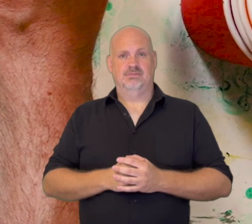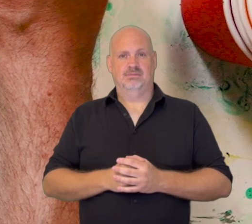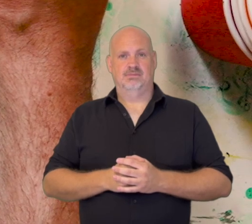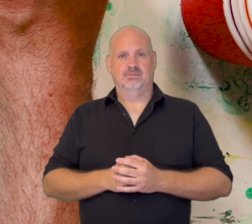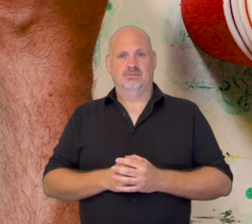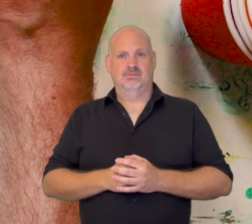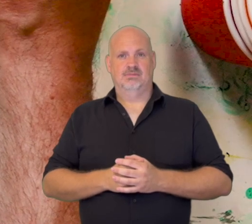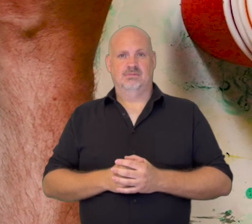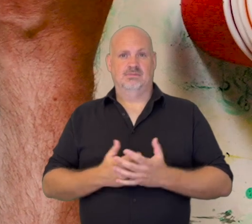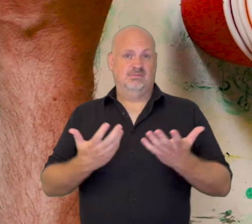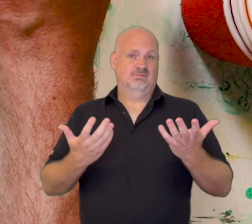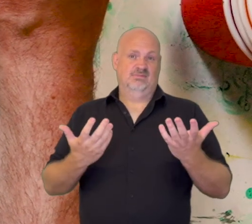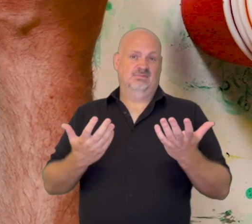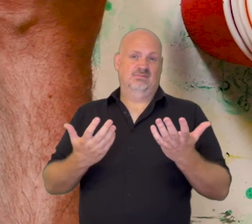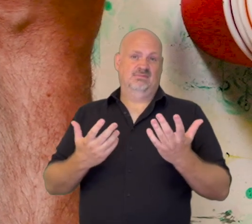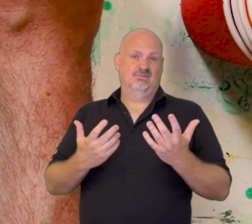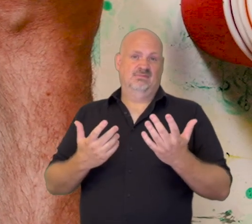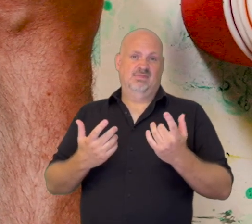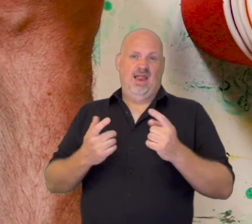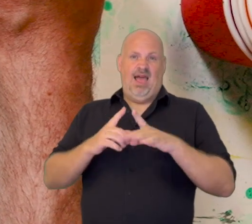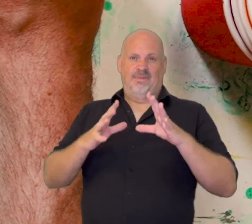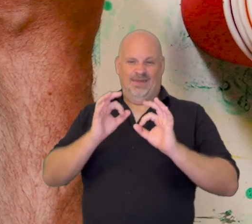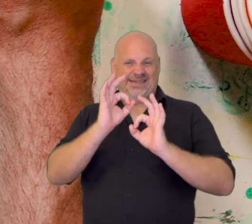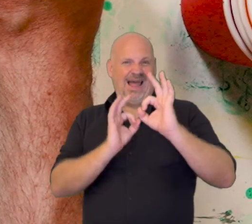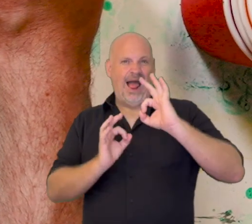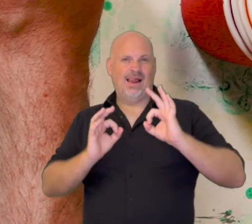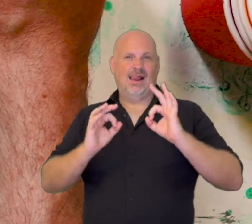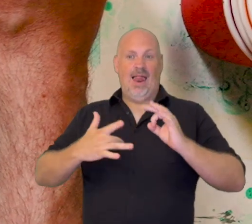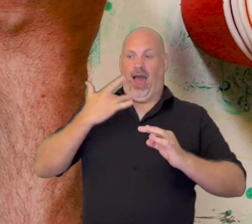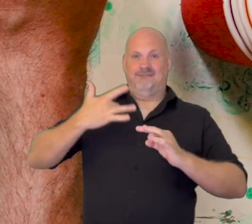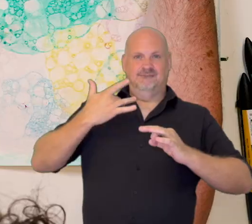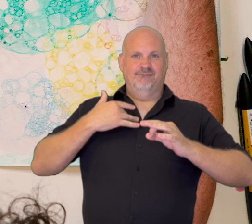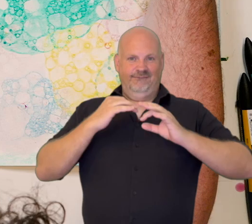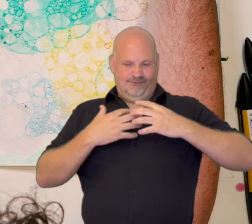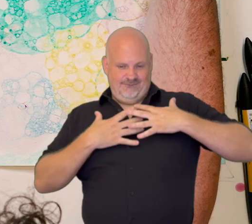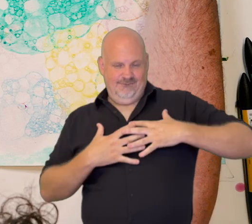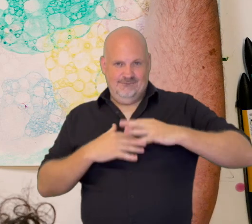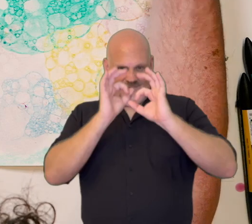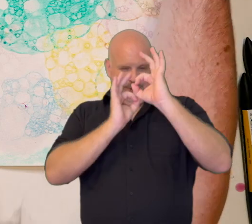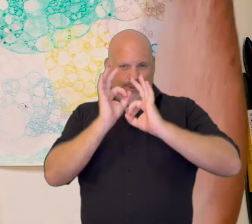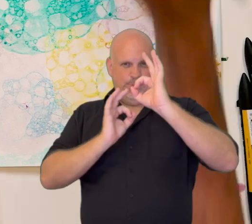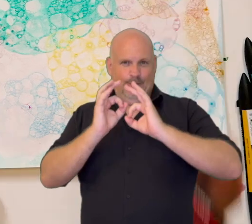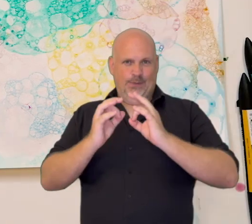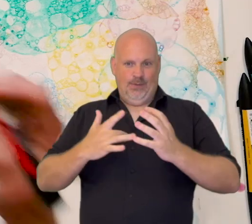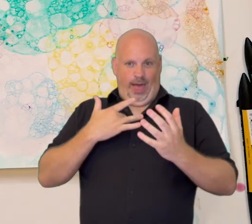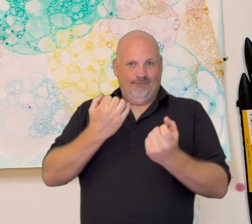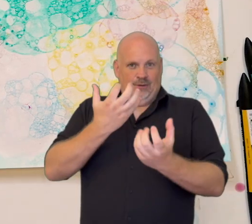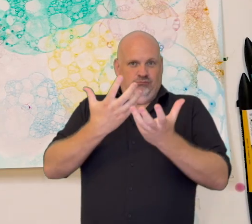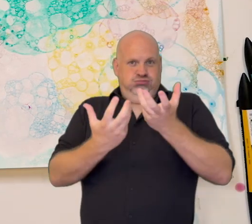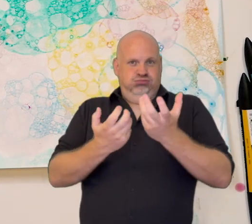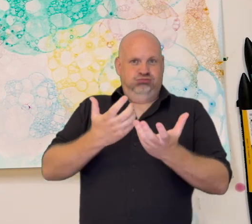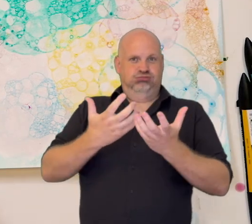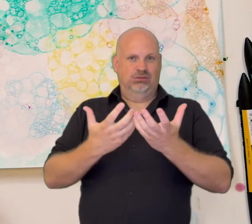Because again, they're quite sort of, they're like cells or this kind of living organism. And I think that all art's kind of